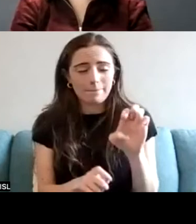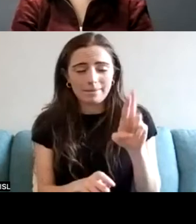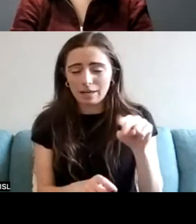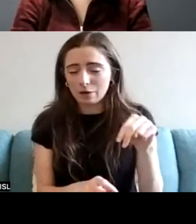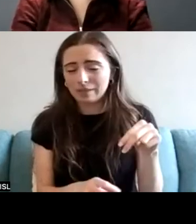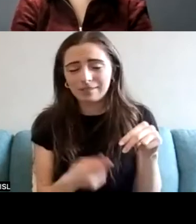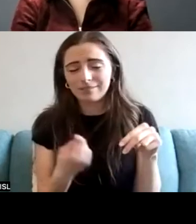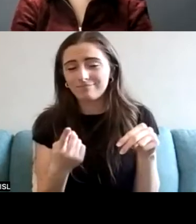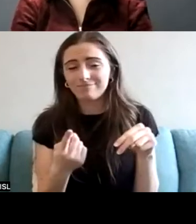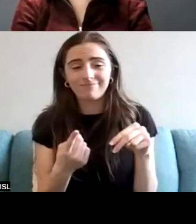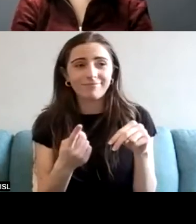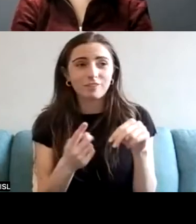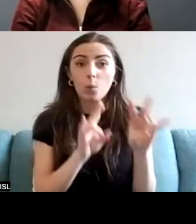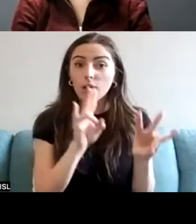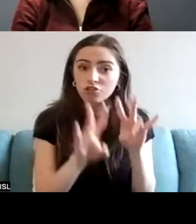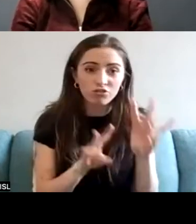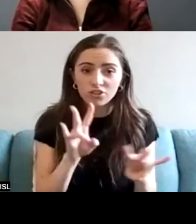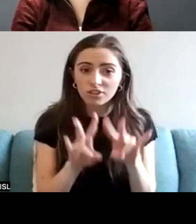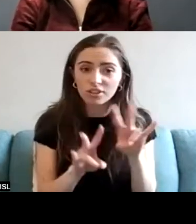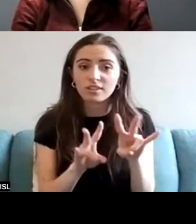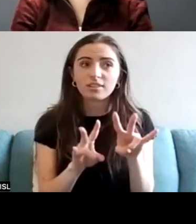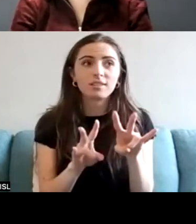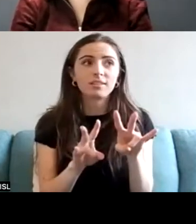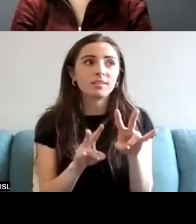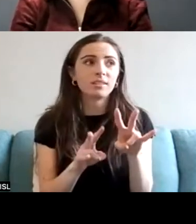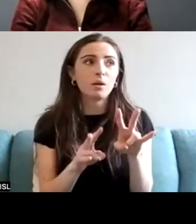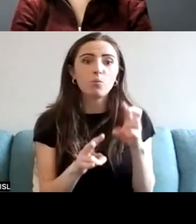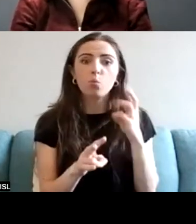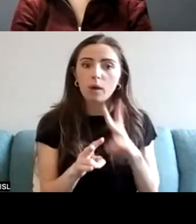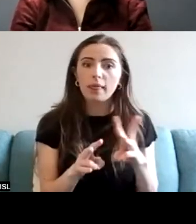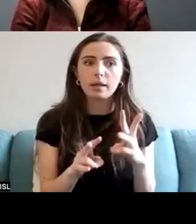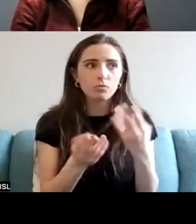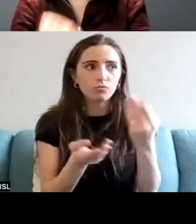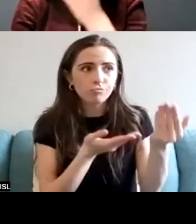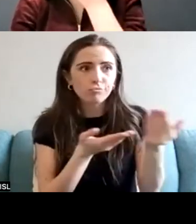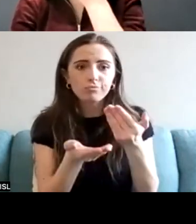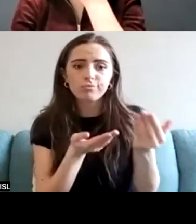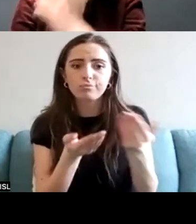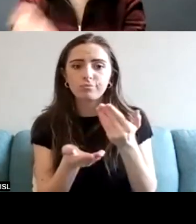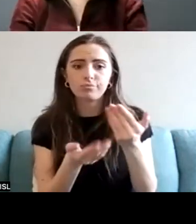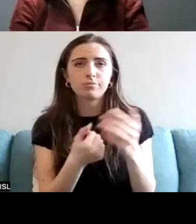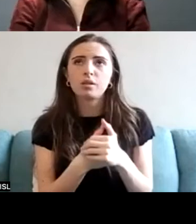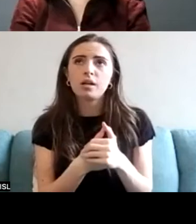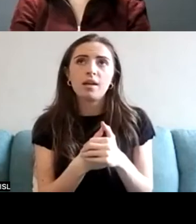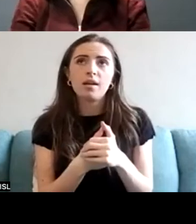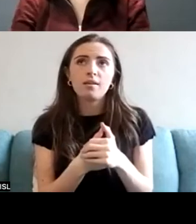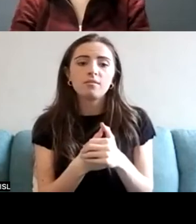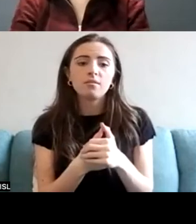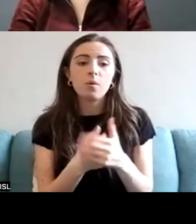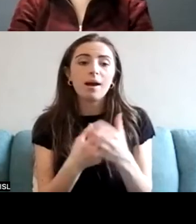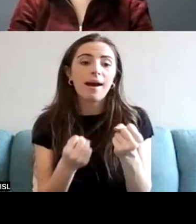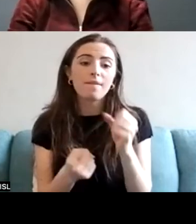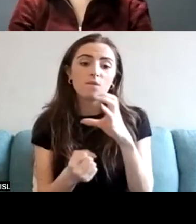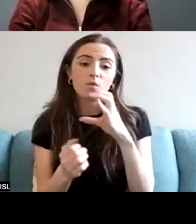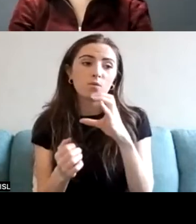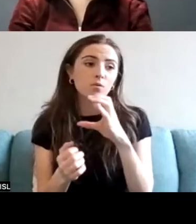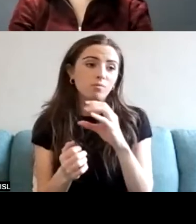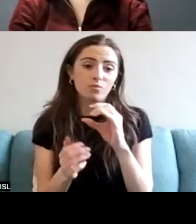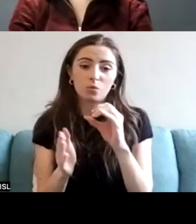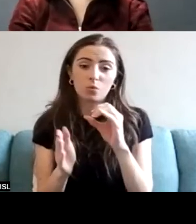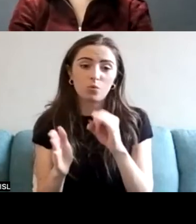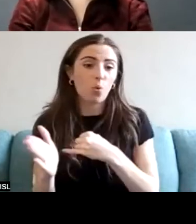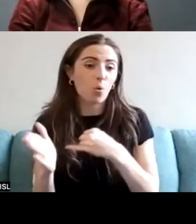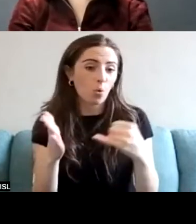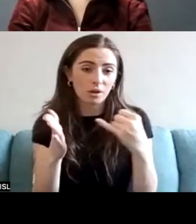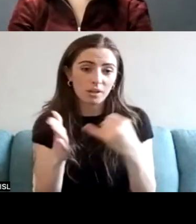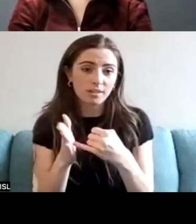mean, ask questions, reach out. There are organizations, you know, like from a Cyclops